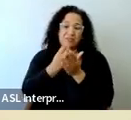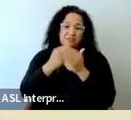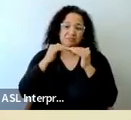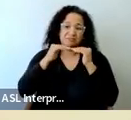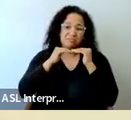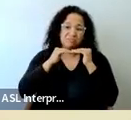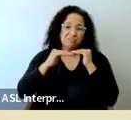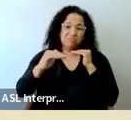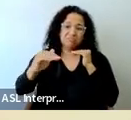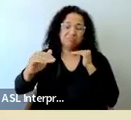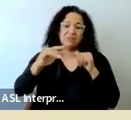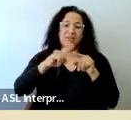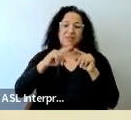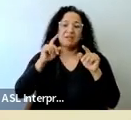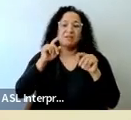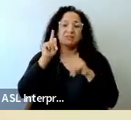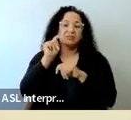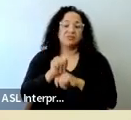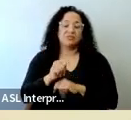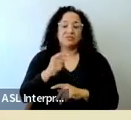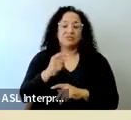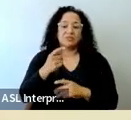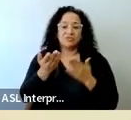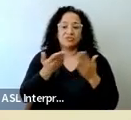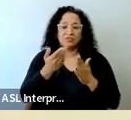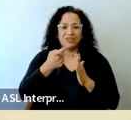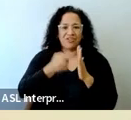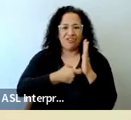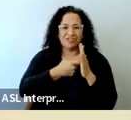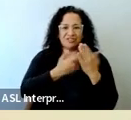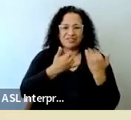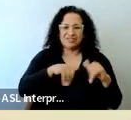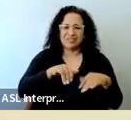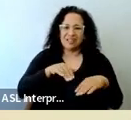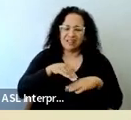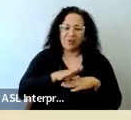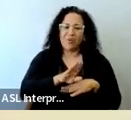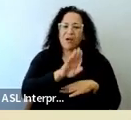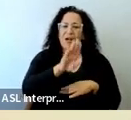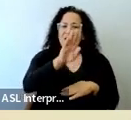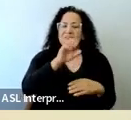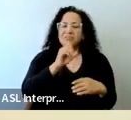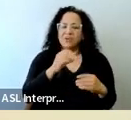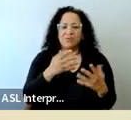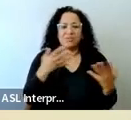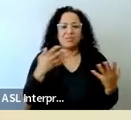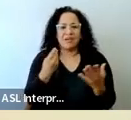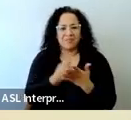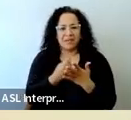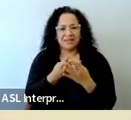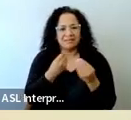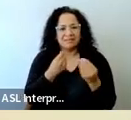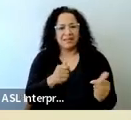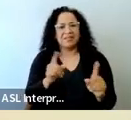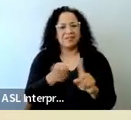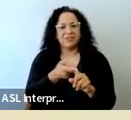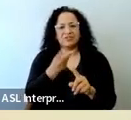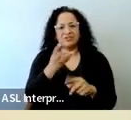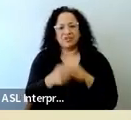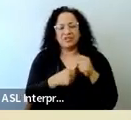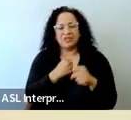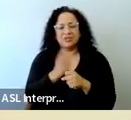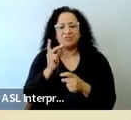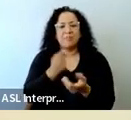services, if you look at people, the costs were still going up. There was a lot of money spent in the first couple of years, people